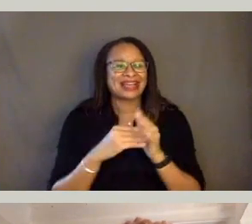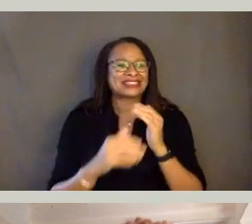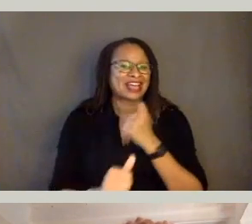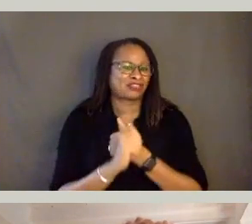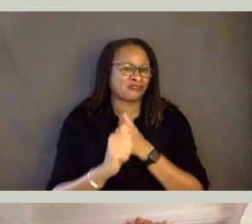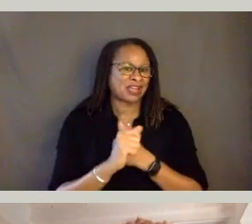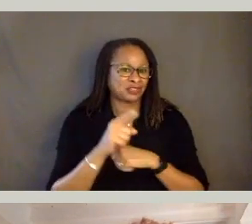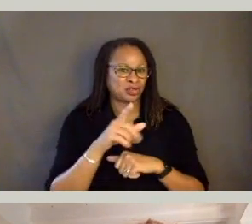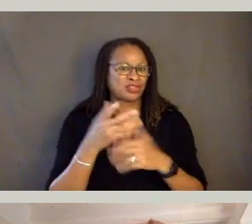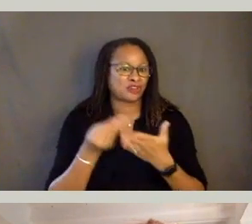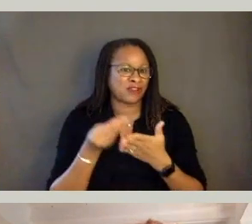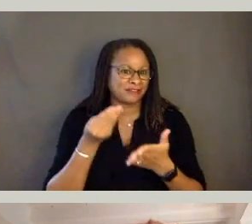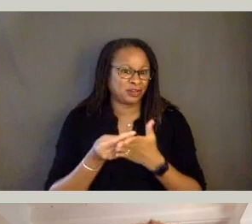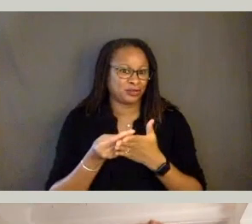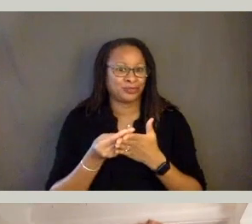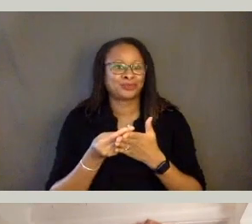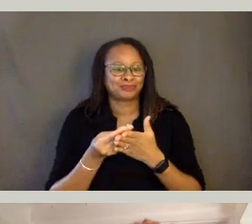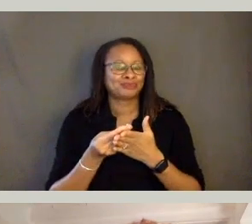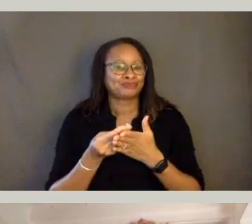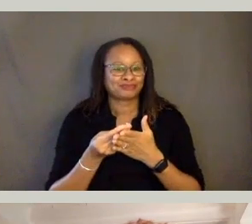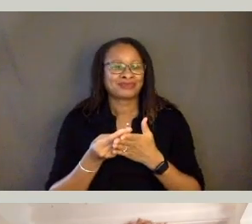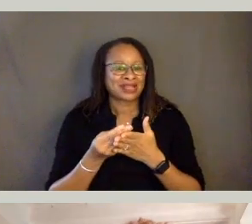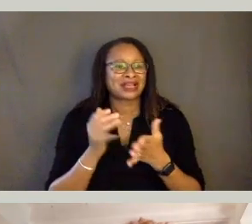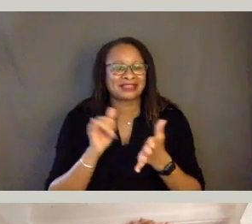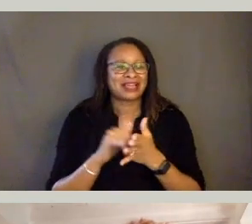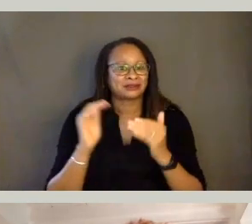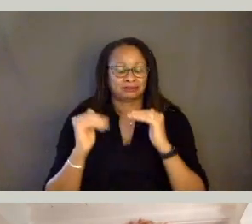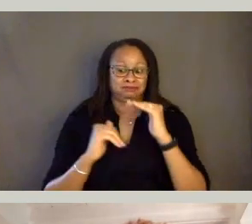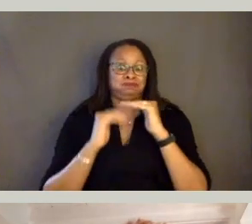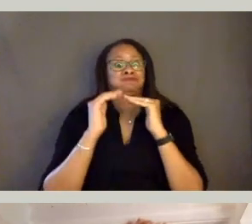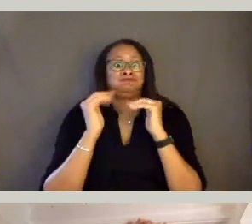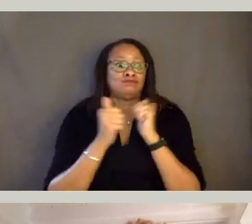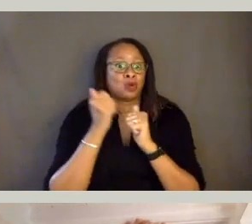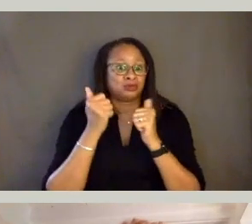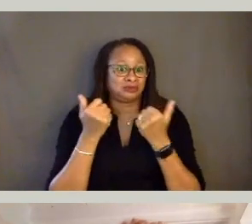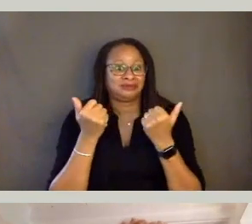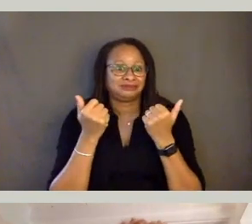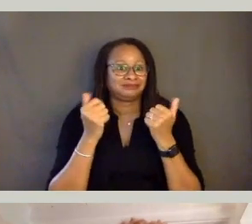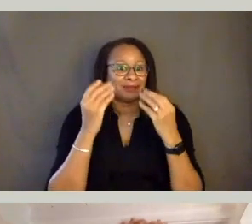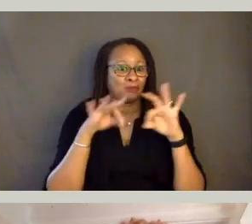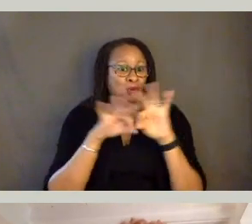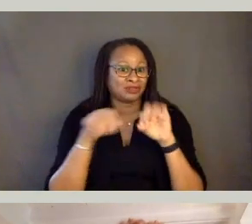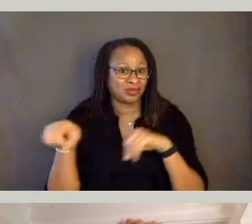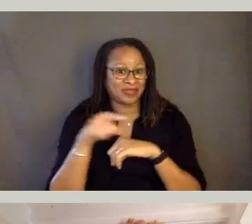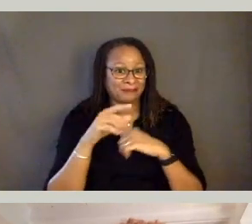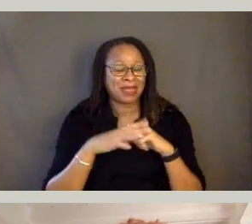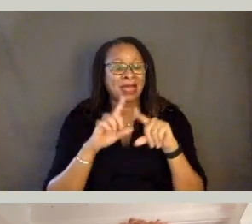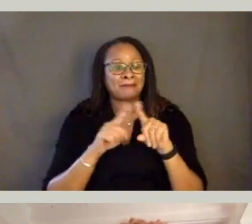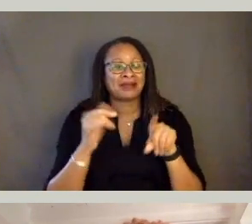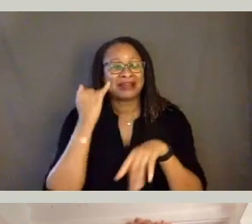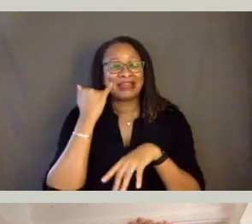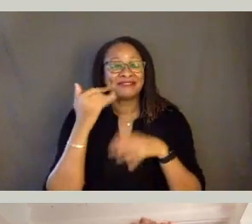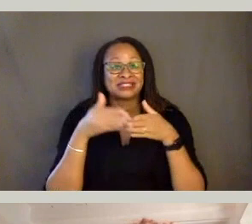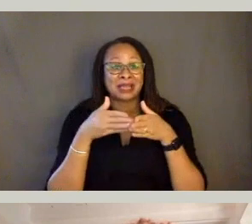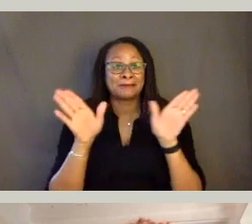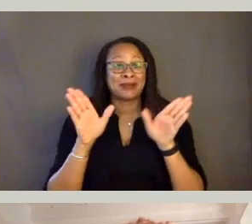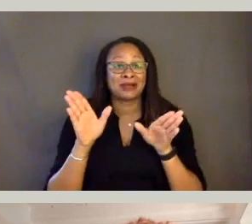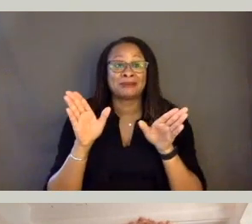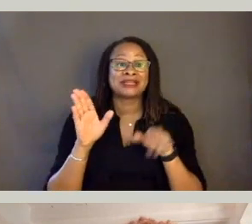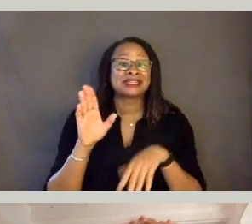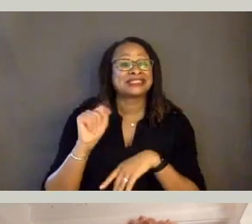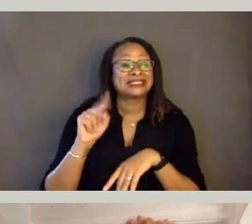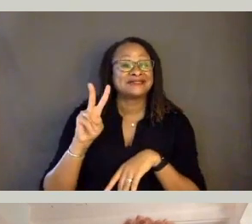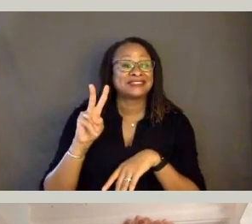their revenues, which of course is always uppermost. But, you know, if it's a public television